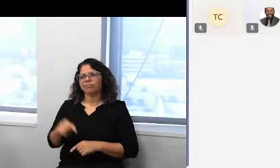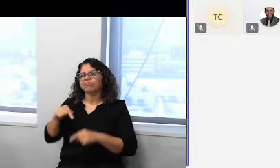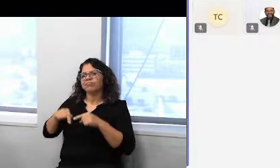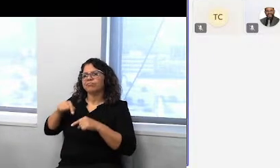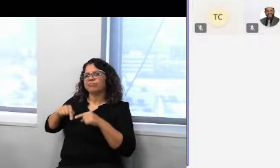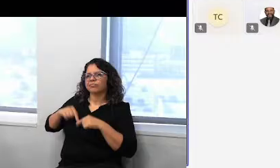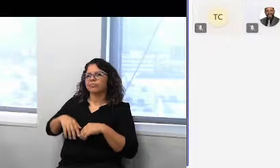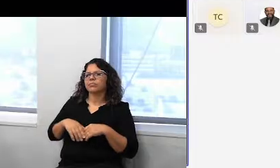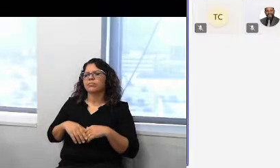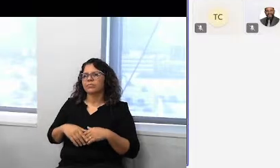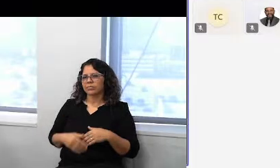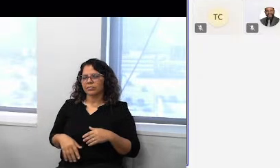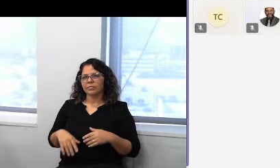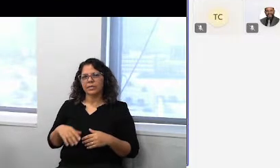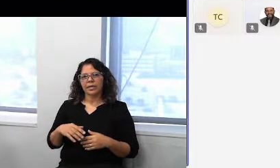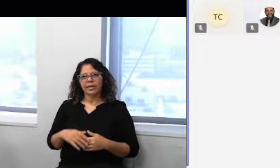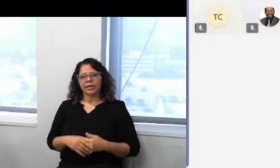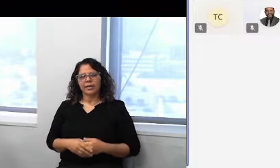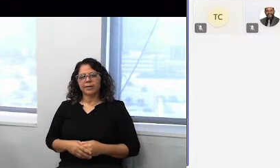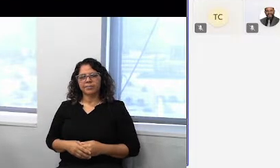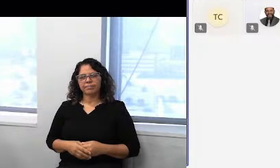of building overcapacity,